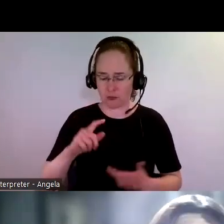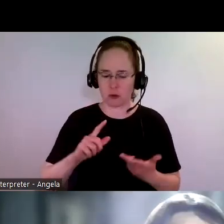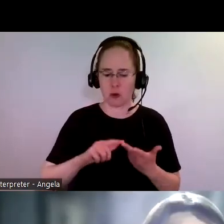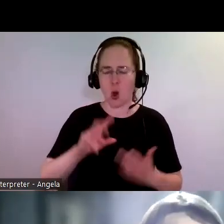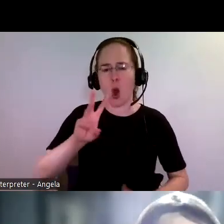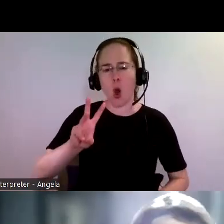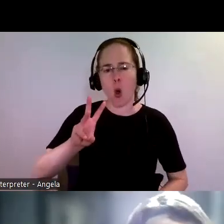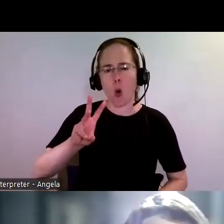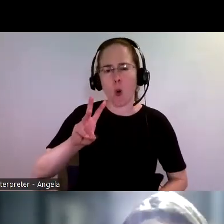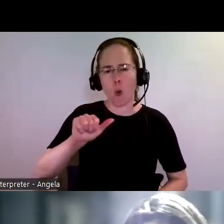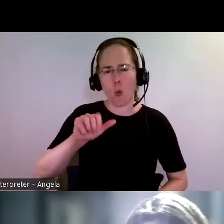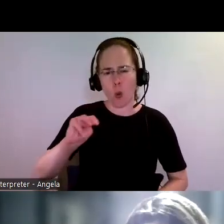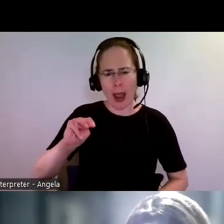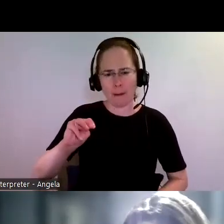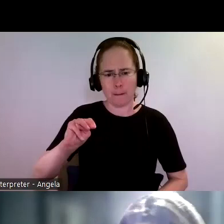WHAM, which is